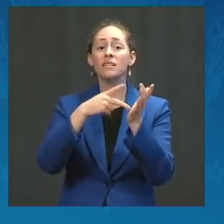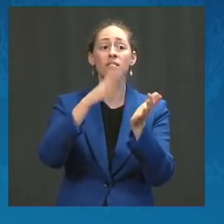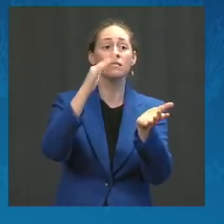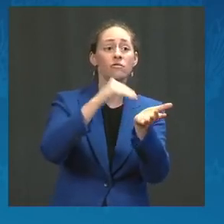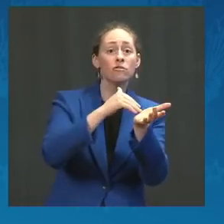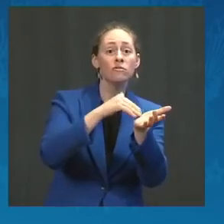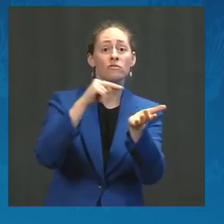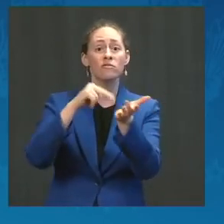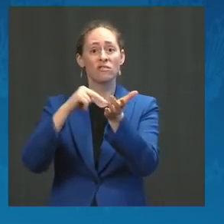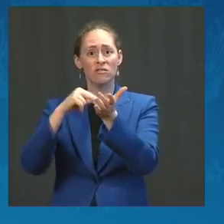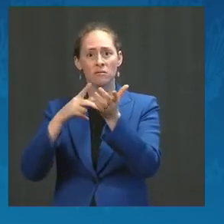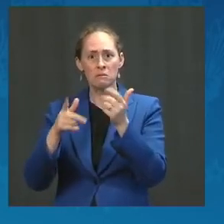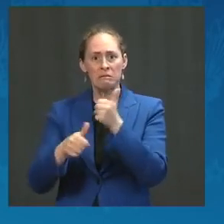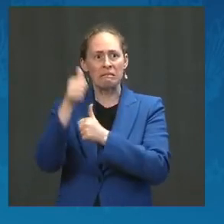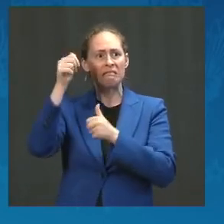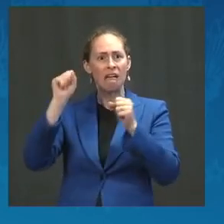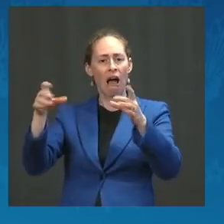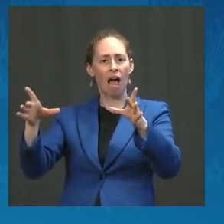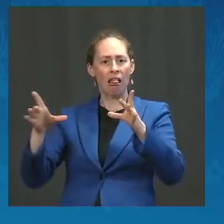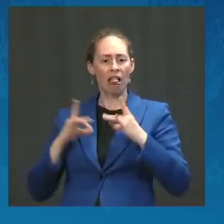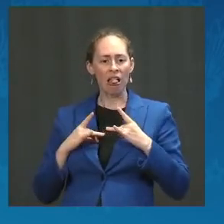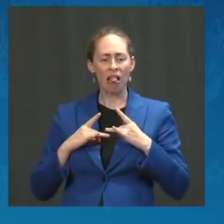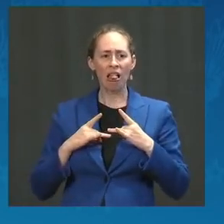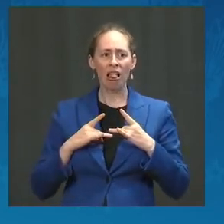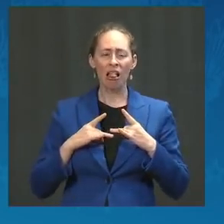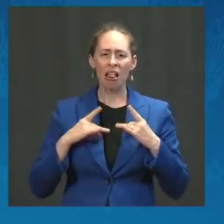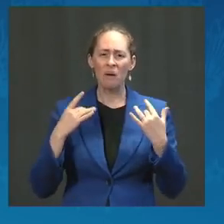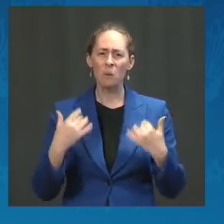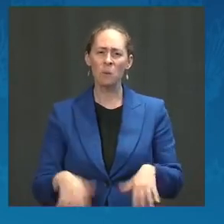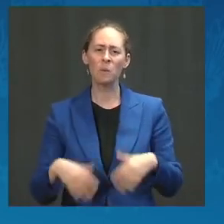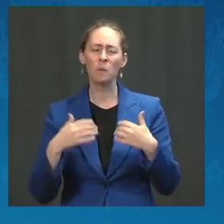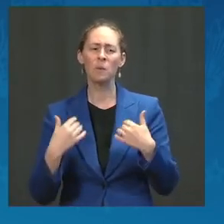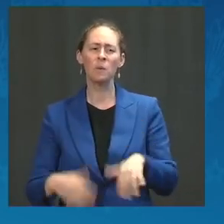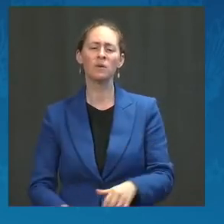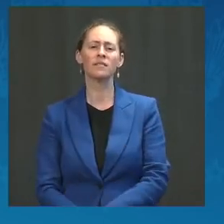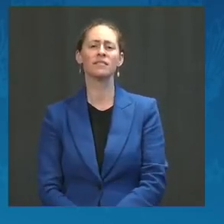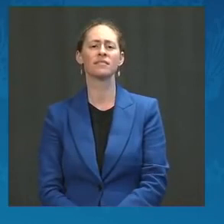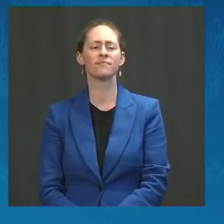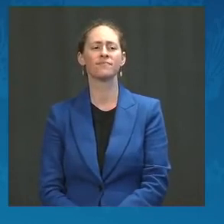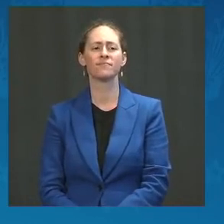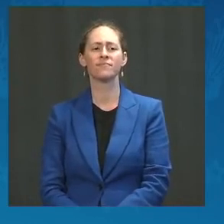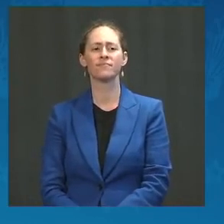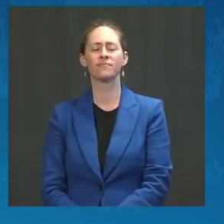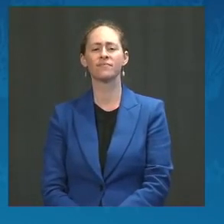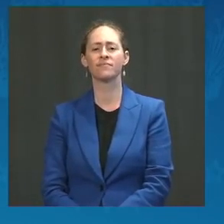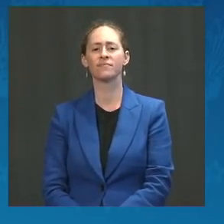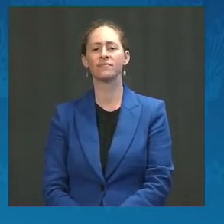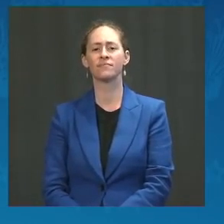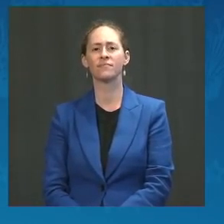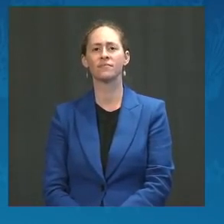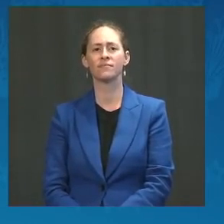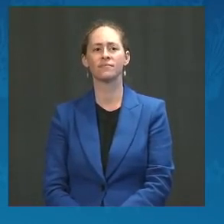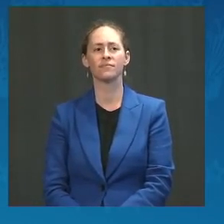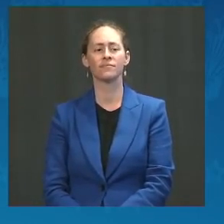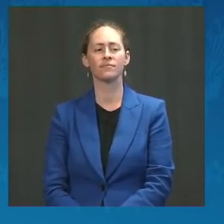the same frontline essential workers who put their lives on the line over the past year and have gone through hell.